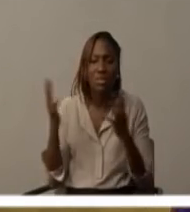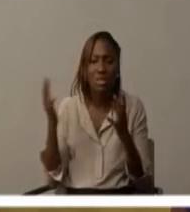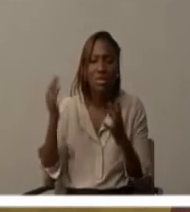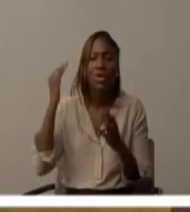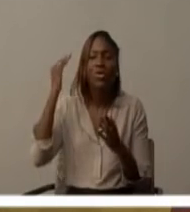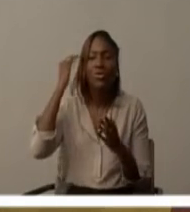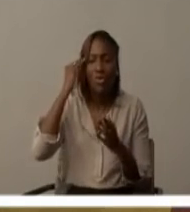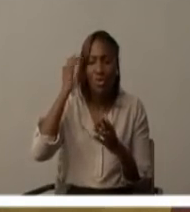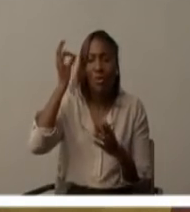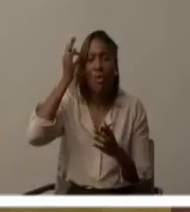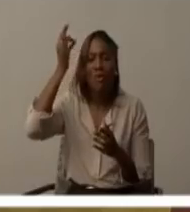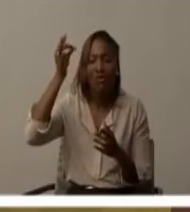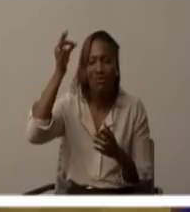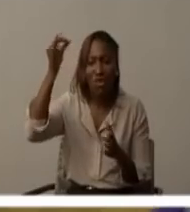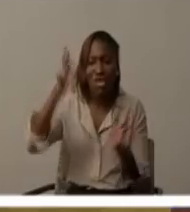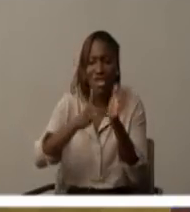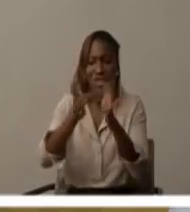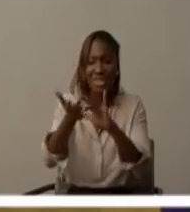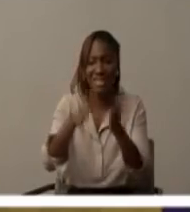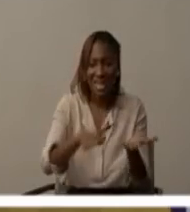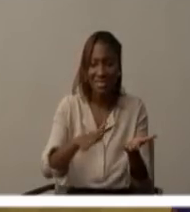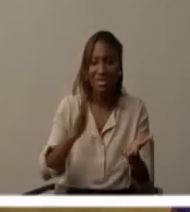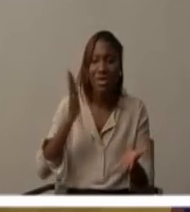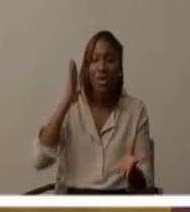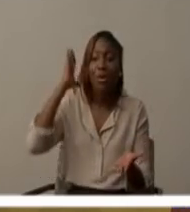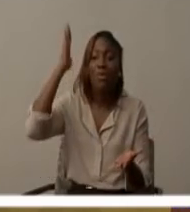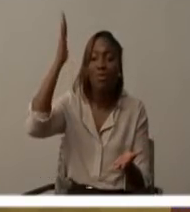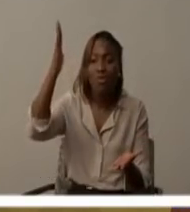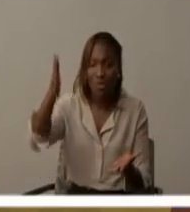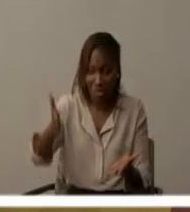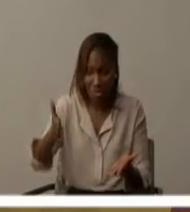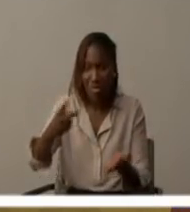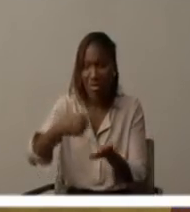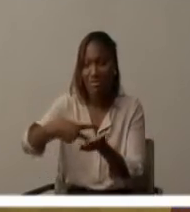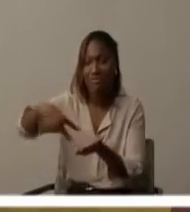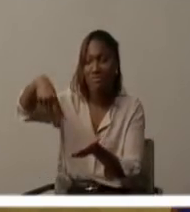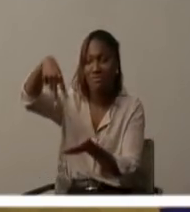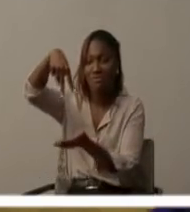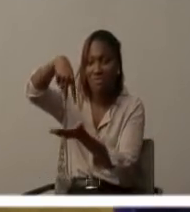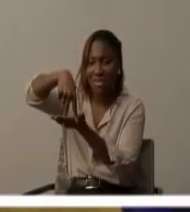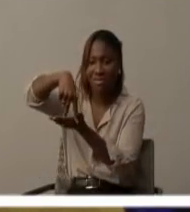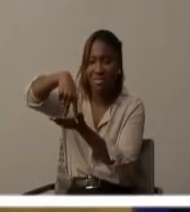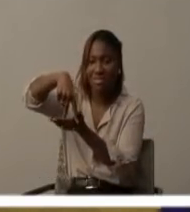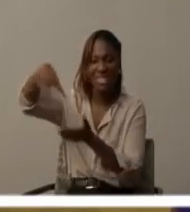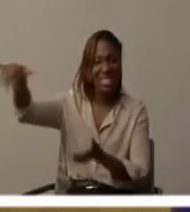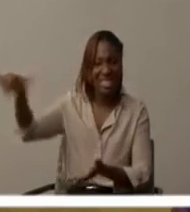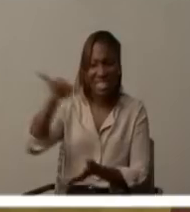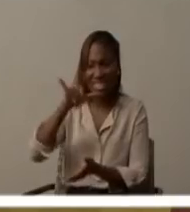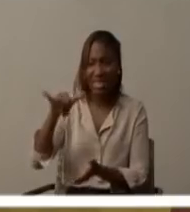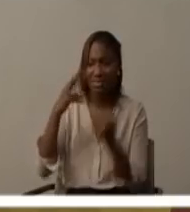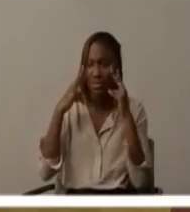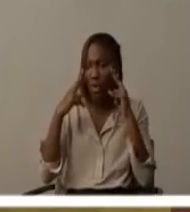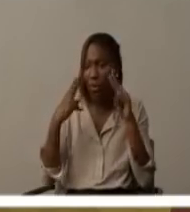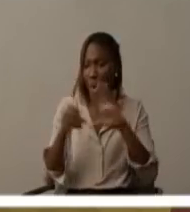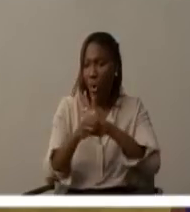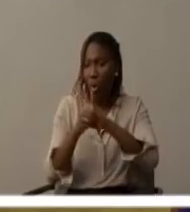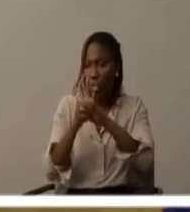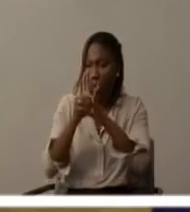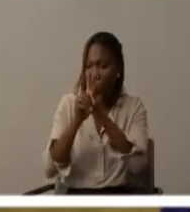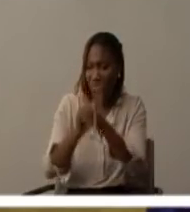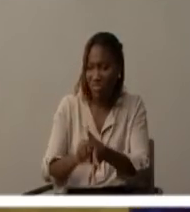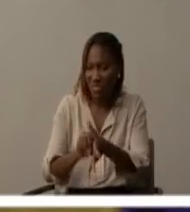resurrection, knowing who Jesus Christ is. And as we look at COVID-19, we are looking at it not